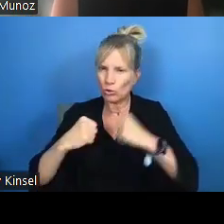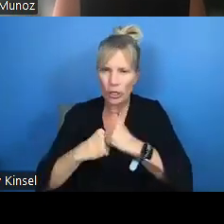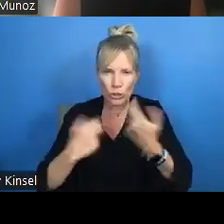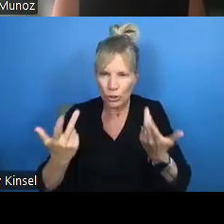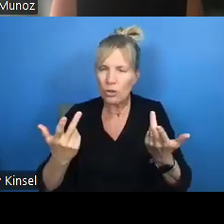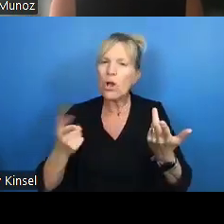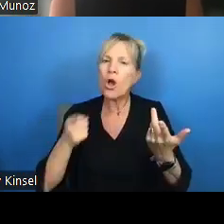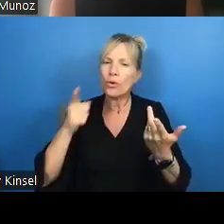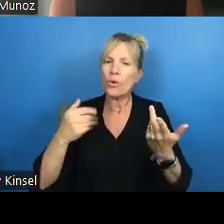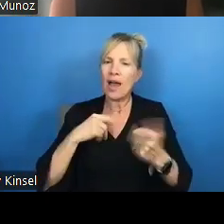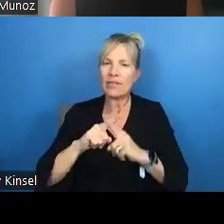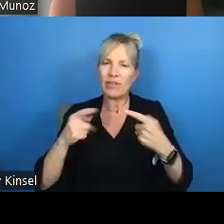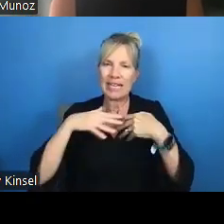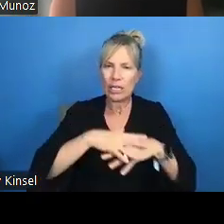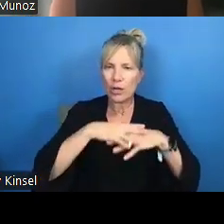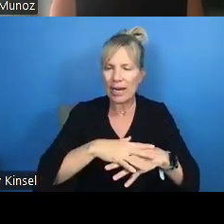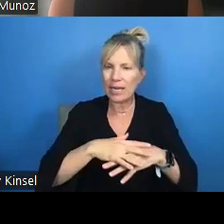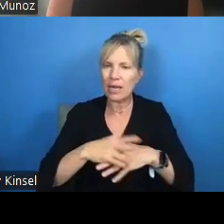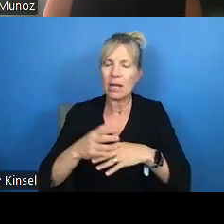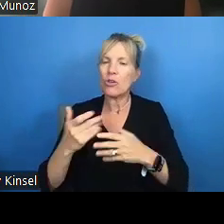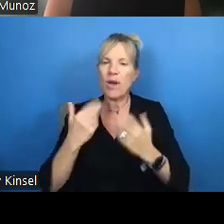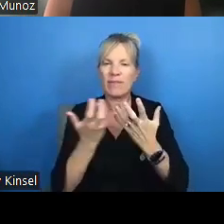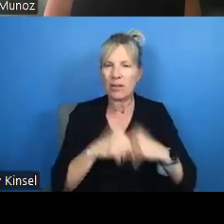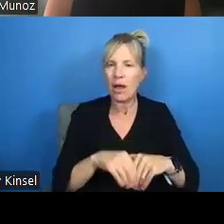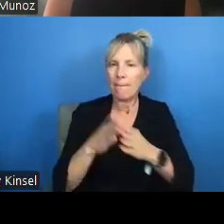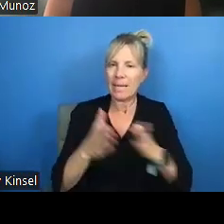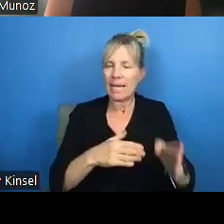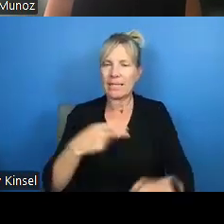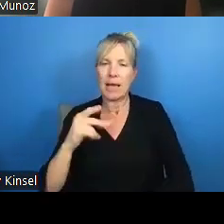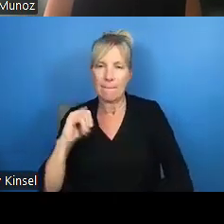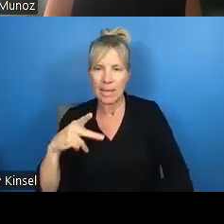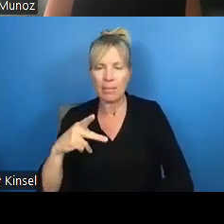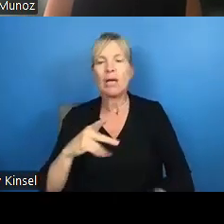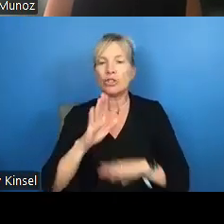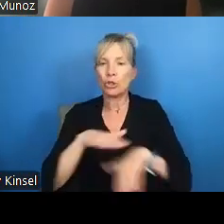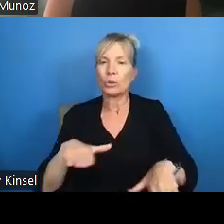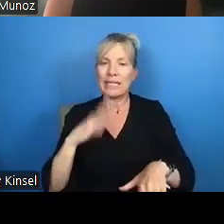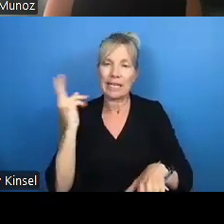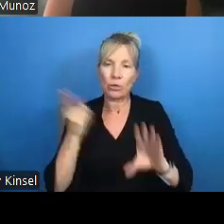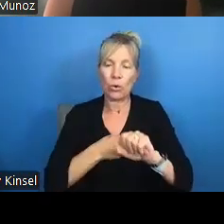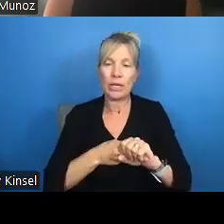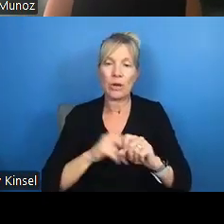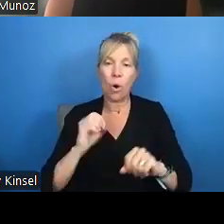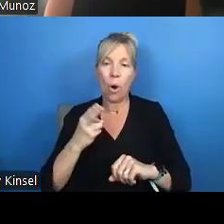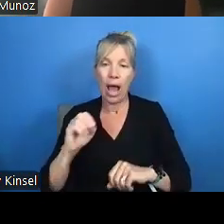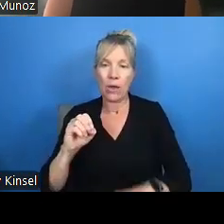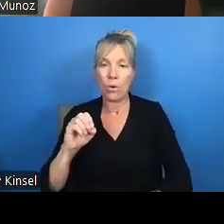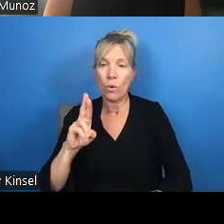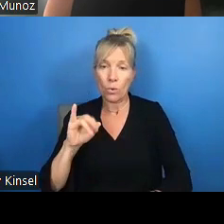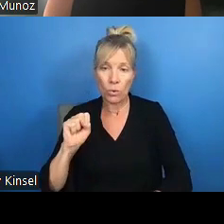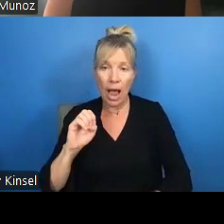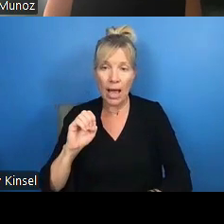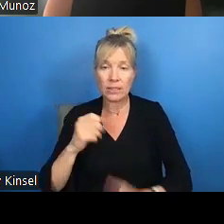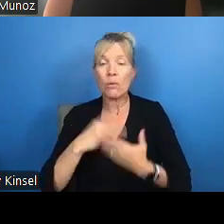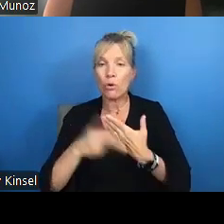have different integrated plans. You have your PIP for those children enrolled in your Ohio Rise program,